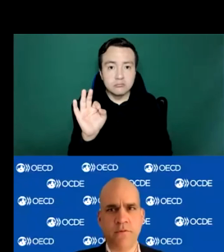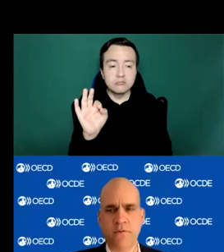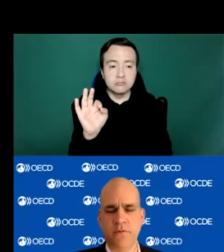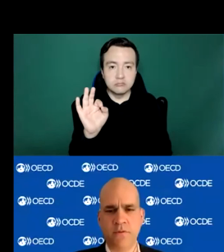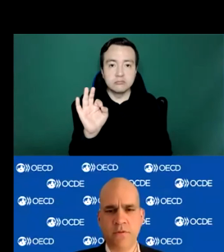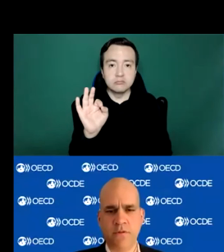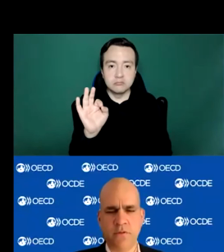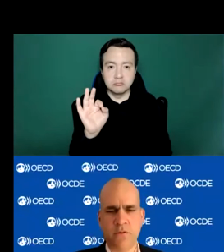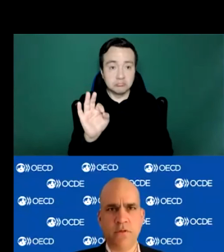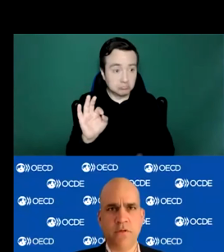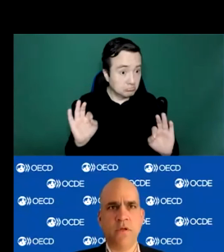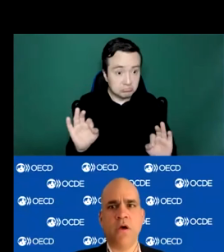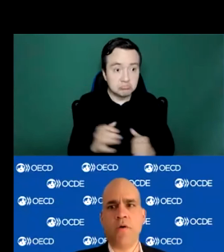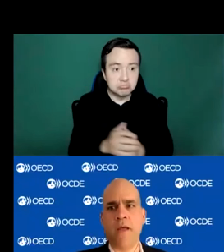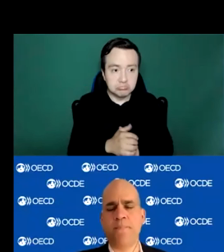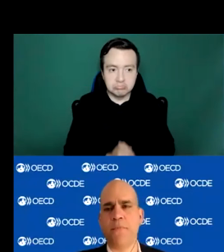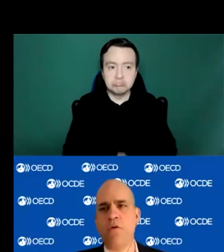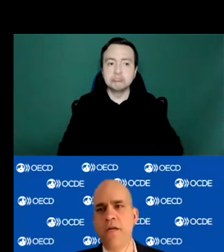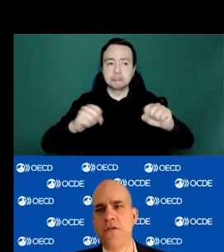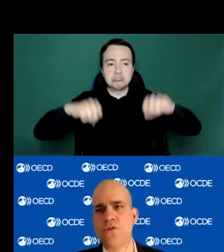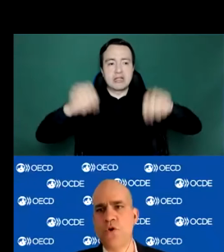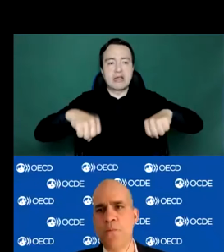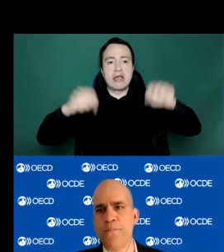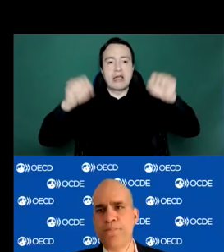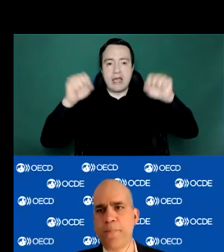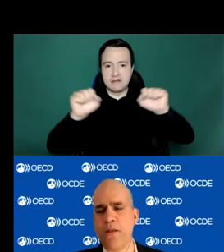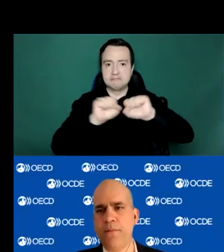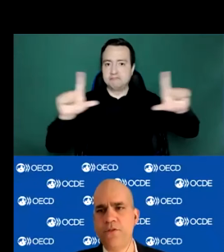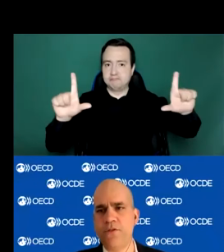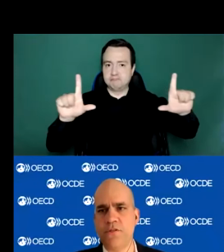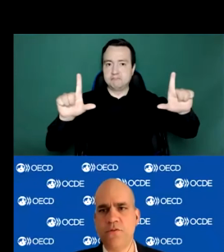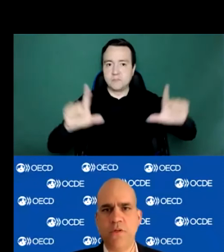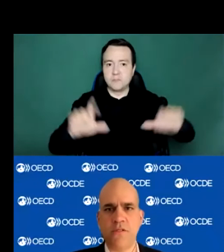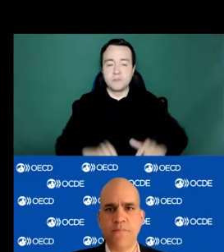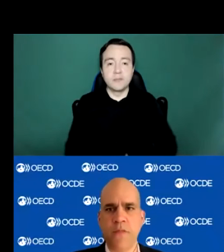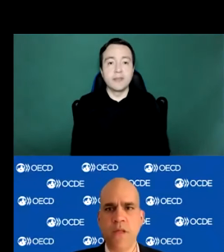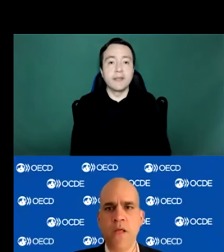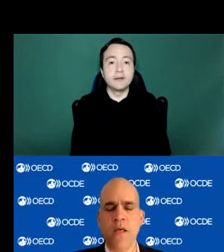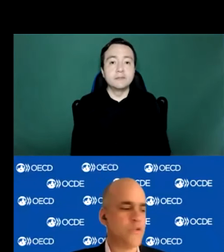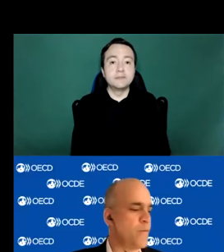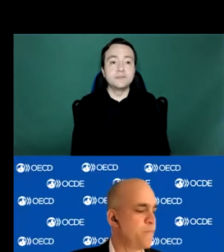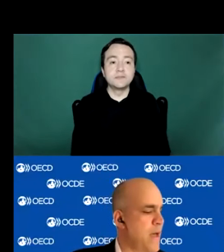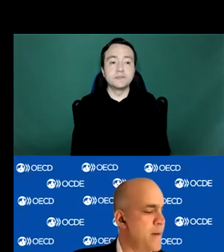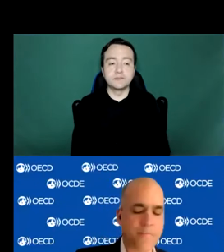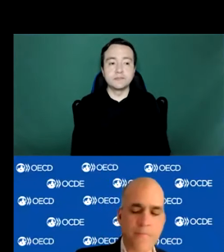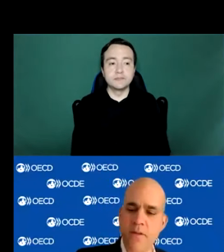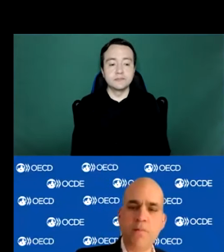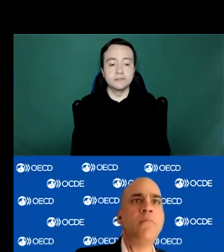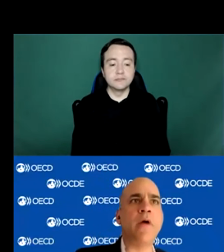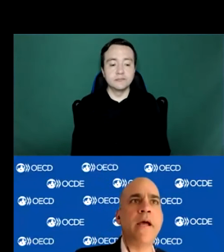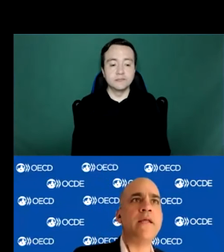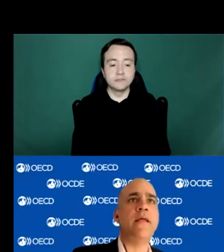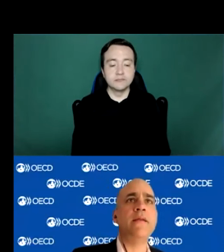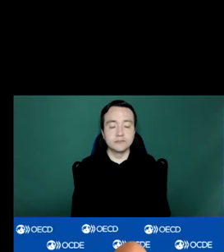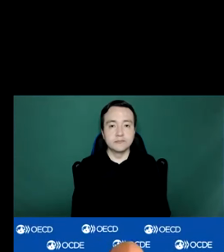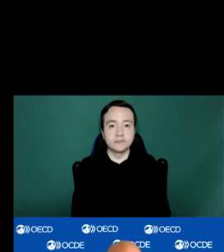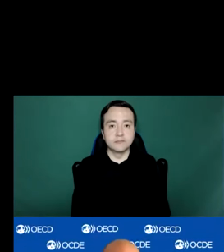Yes, we can see it now, Federico. Okay. All right. So now let me just do this. So